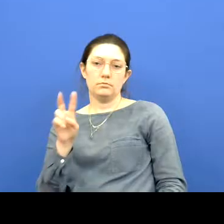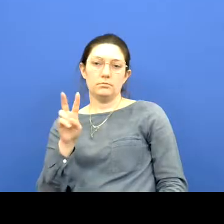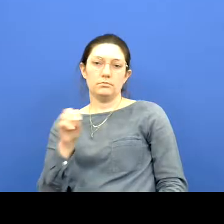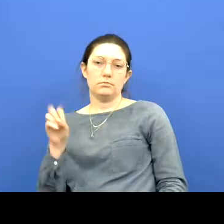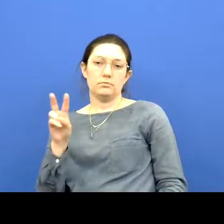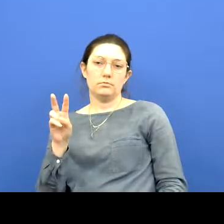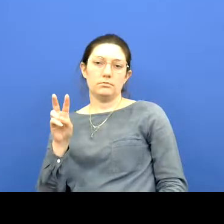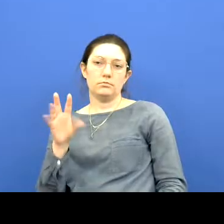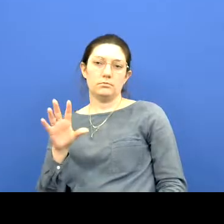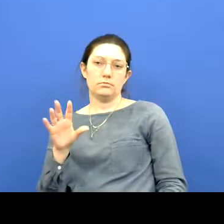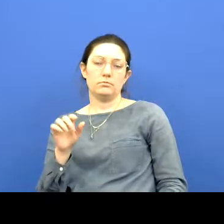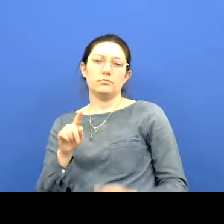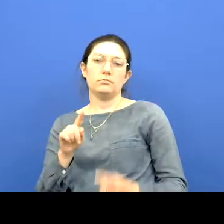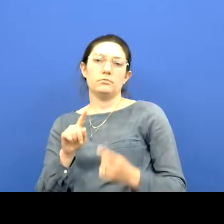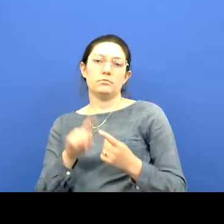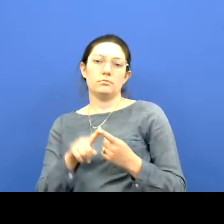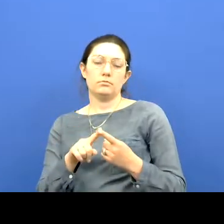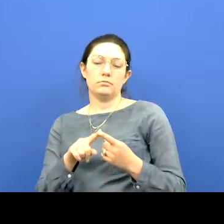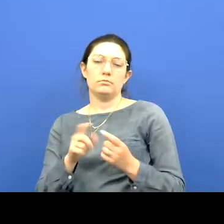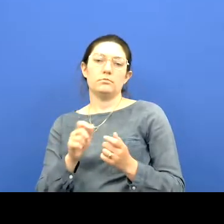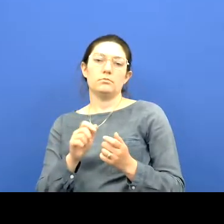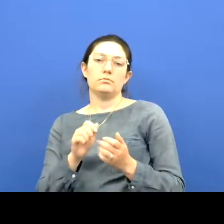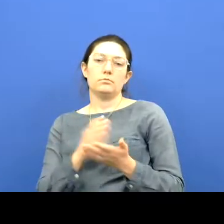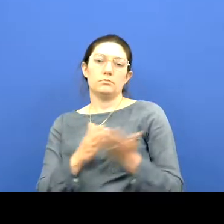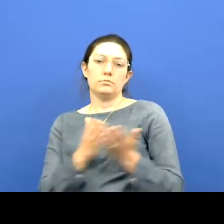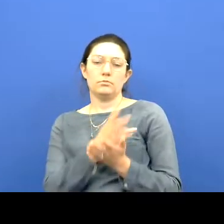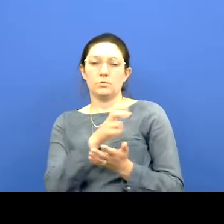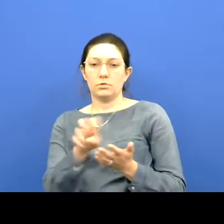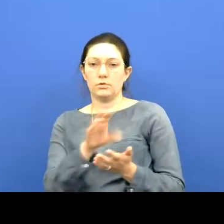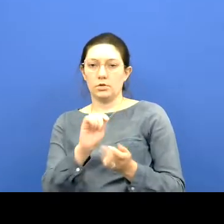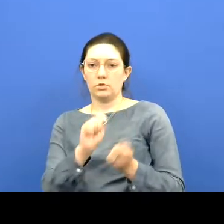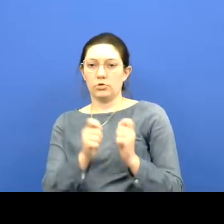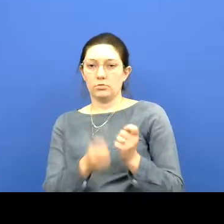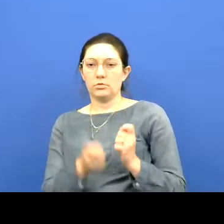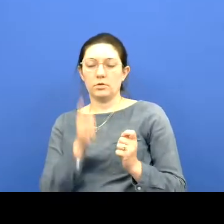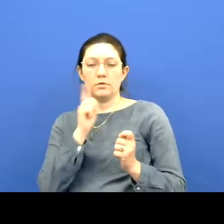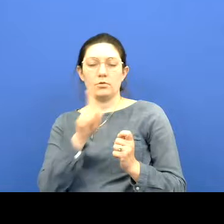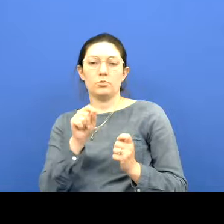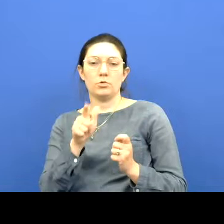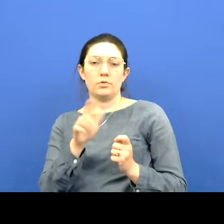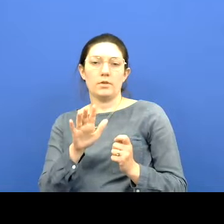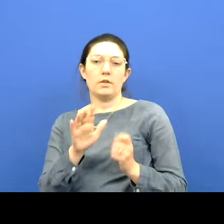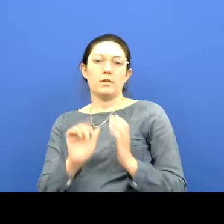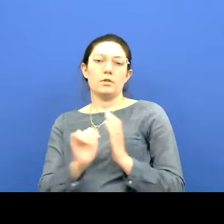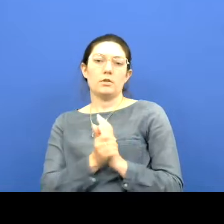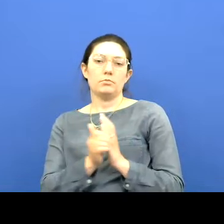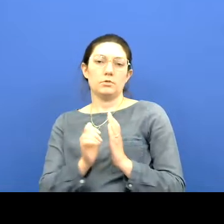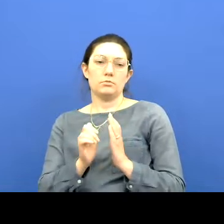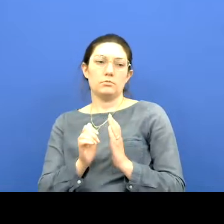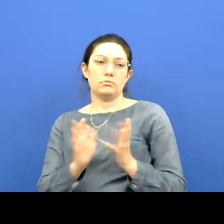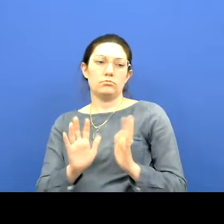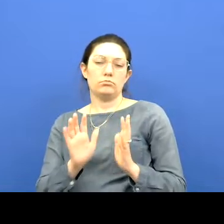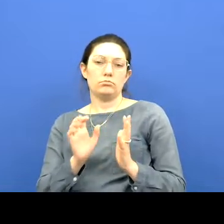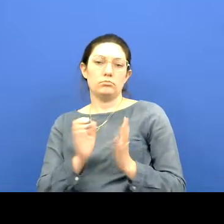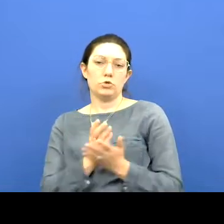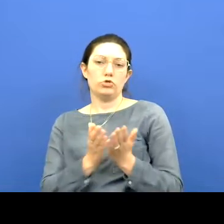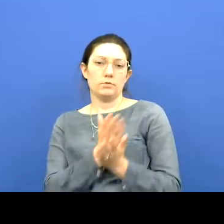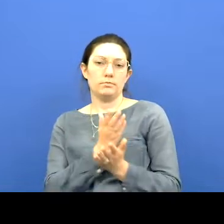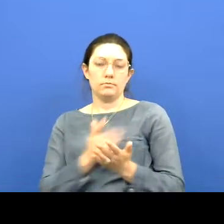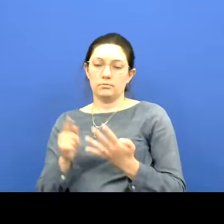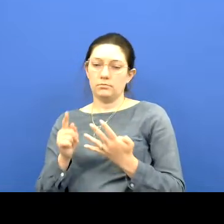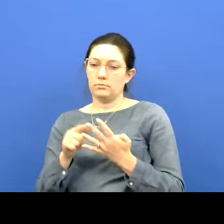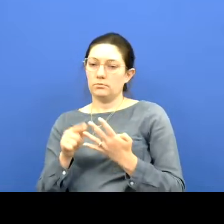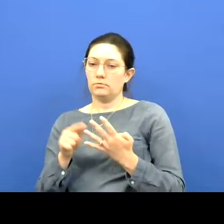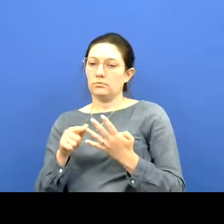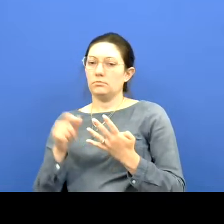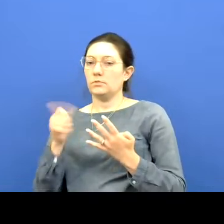10-240/2025 to make appropriate budget transfers and adjustments to the 2025 adopted budget. Second.